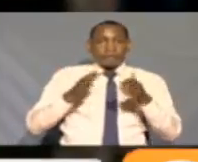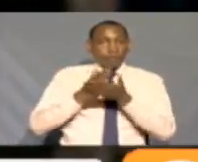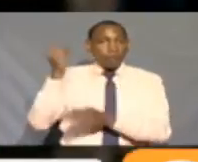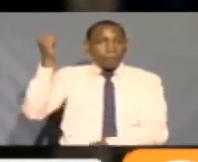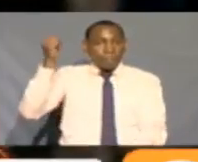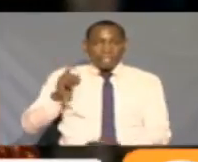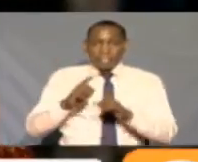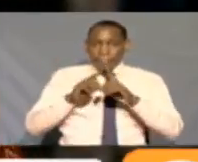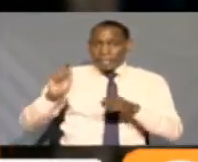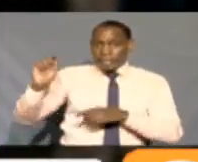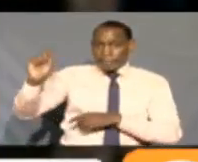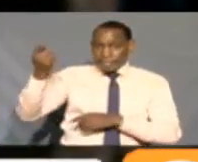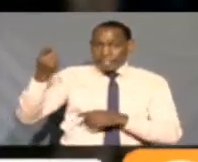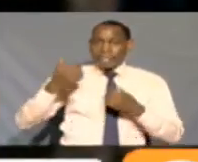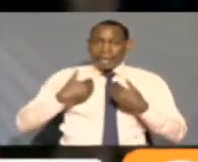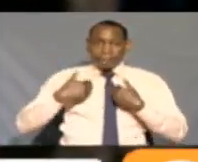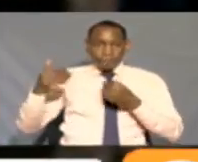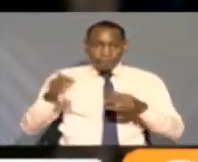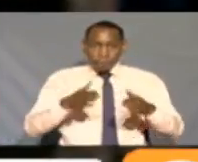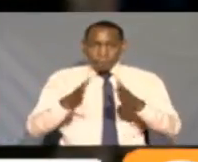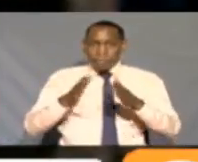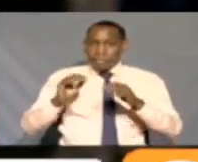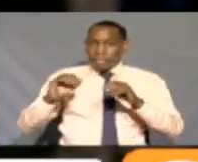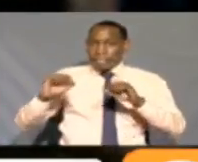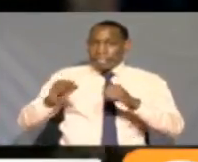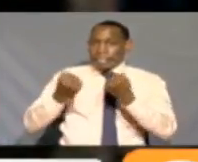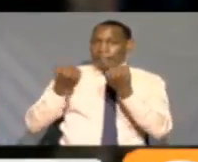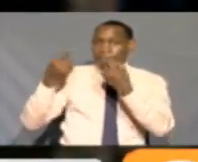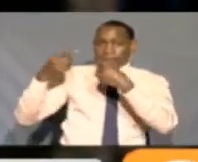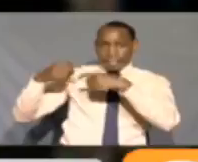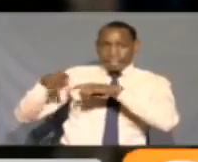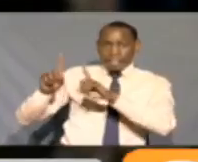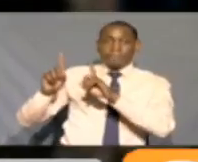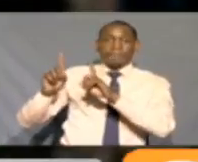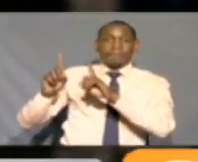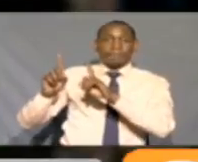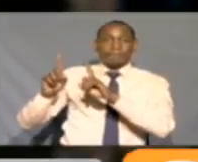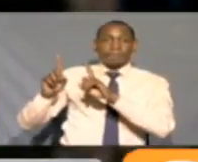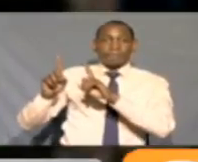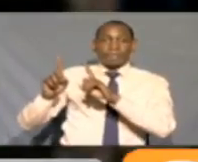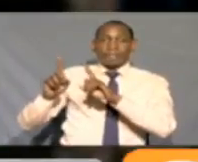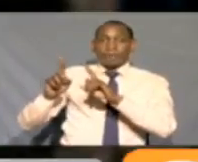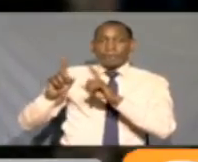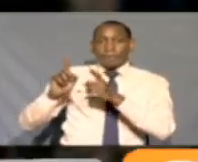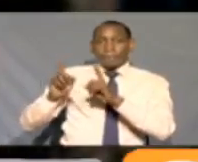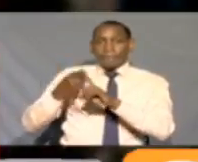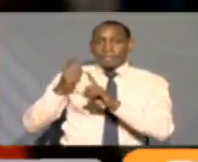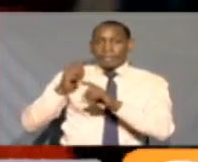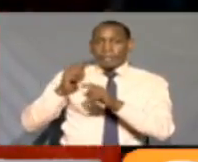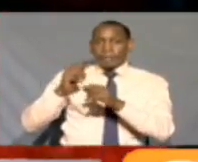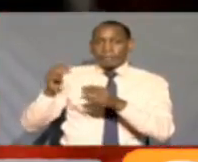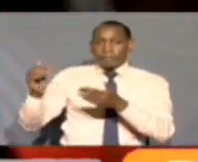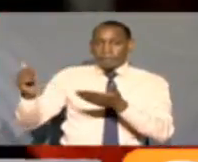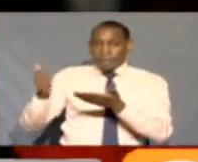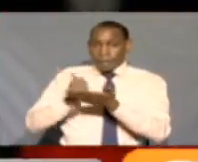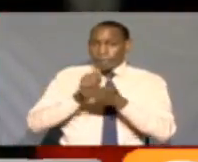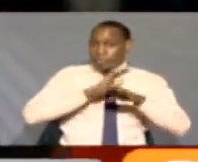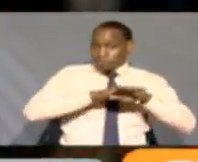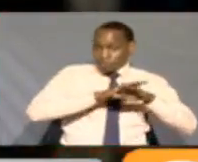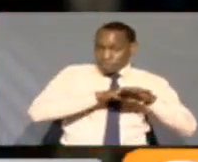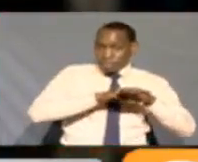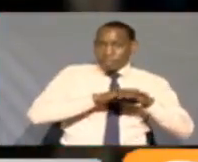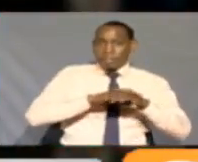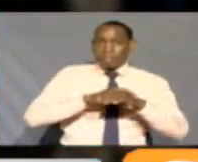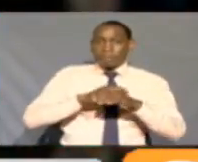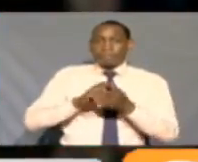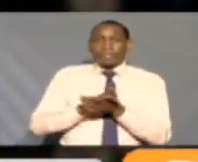But the president still has an opportunity to redeem himself. In the way he made these two good appointments, he needs to ensure that we make more